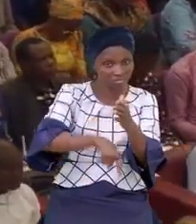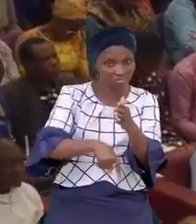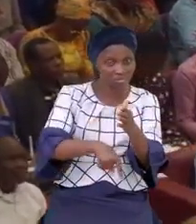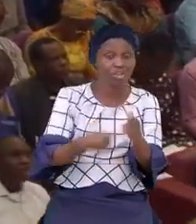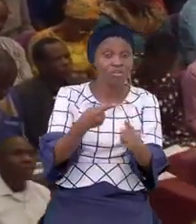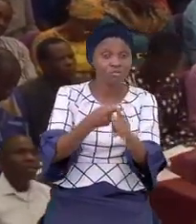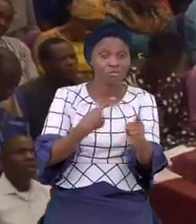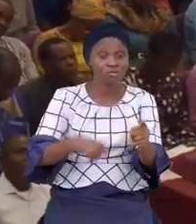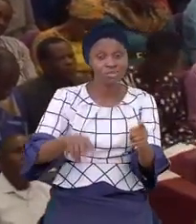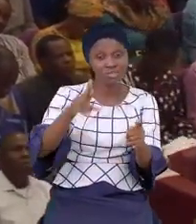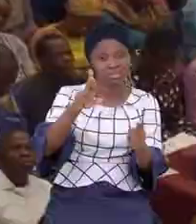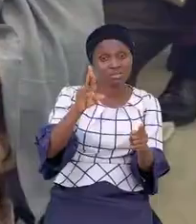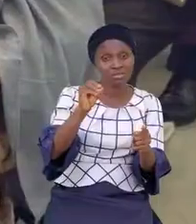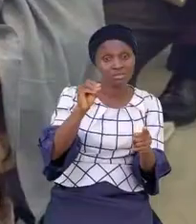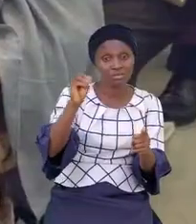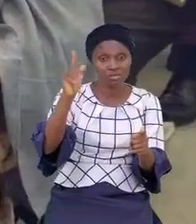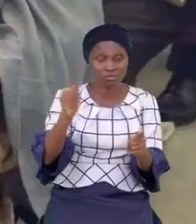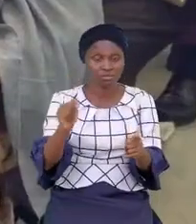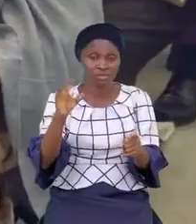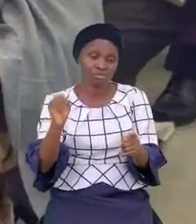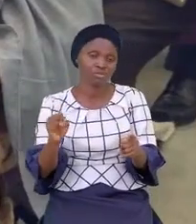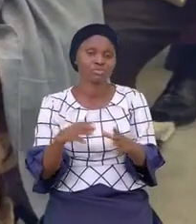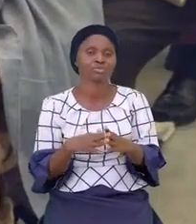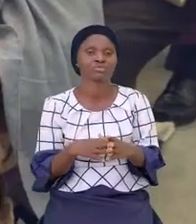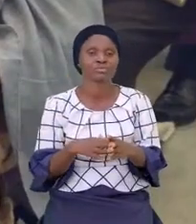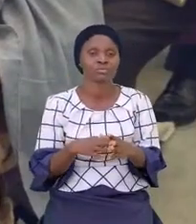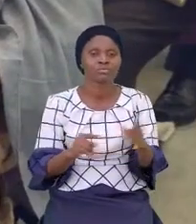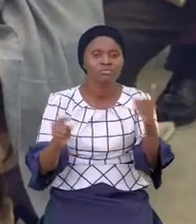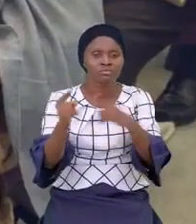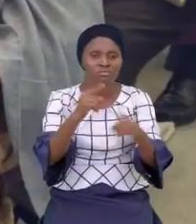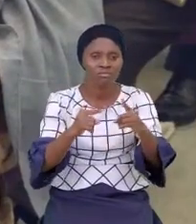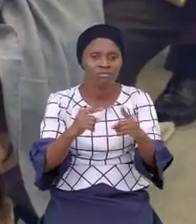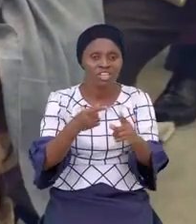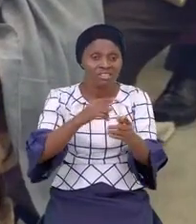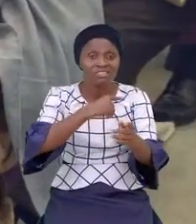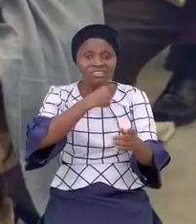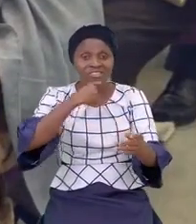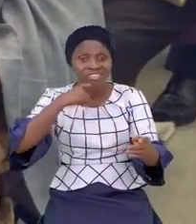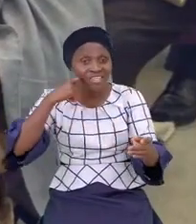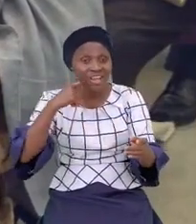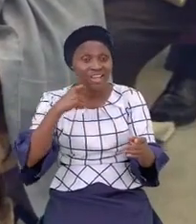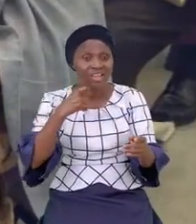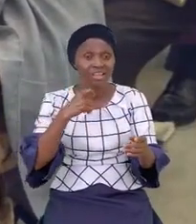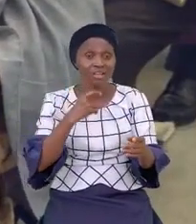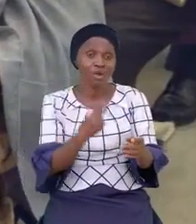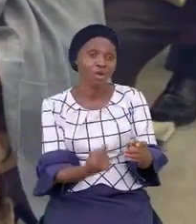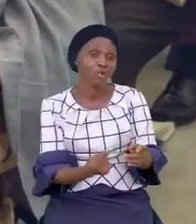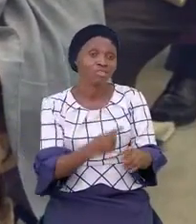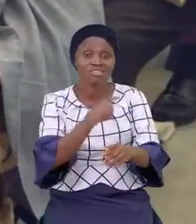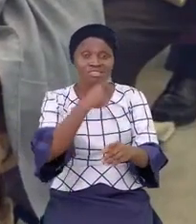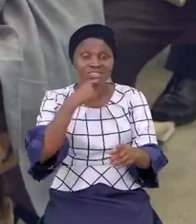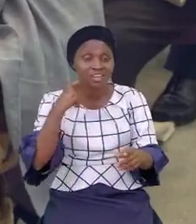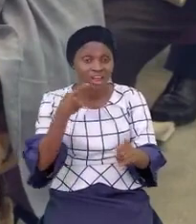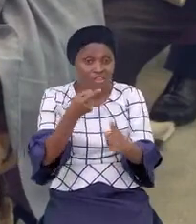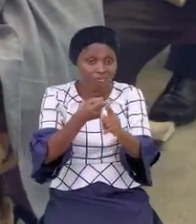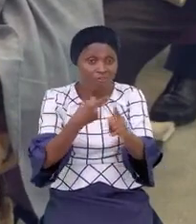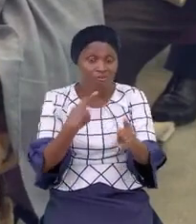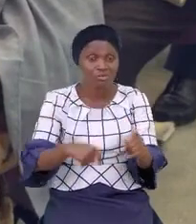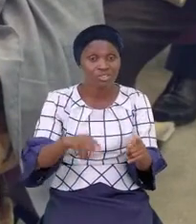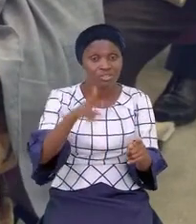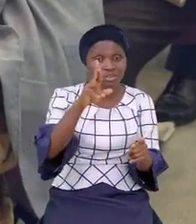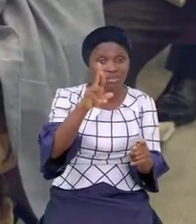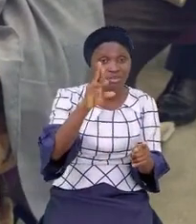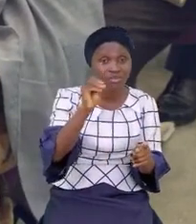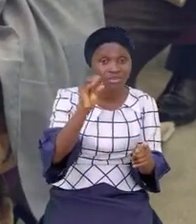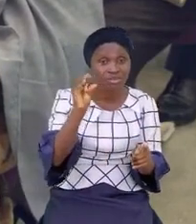dried up, say it. Dried up, let me hear you, from the roots. He